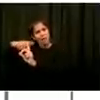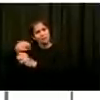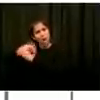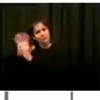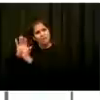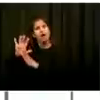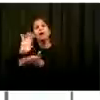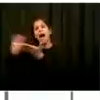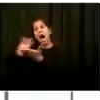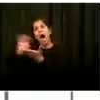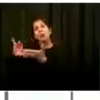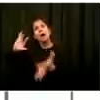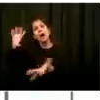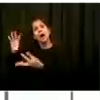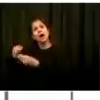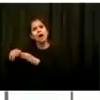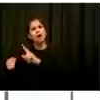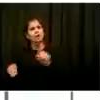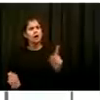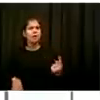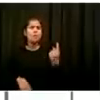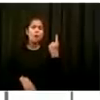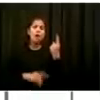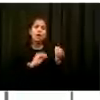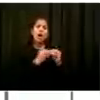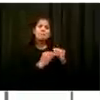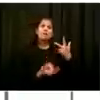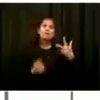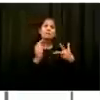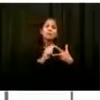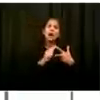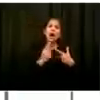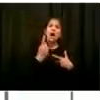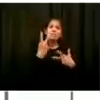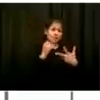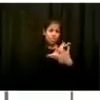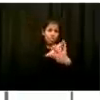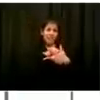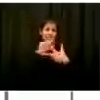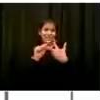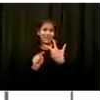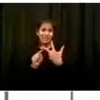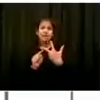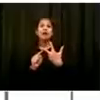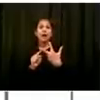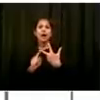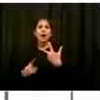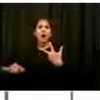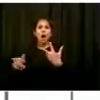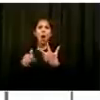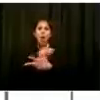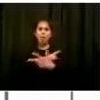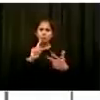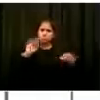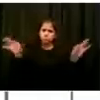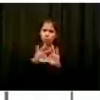of three, overall pieces with respect to how we should think about this